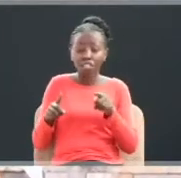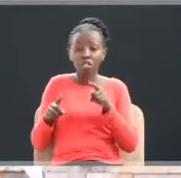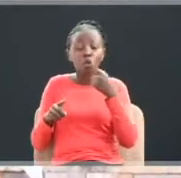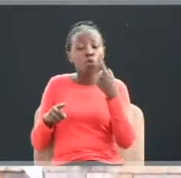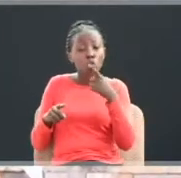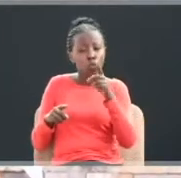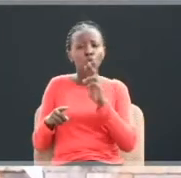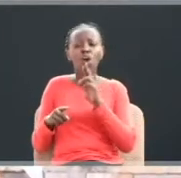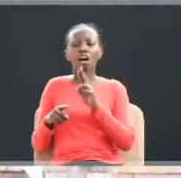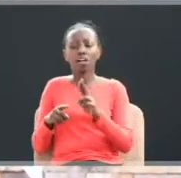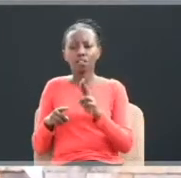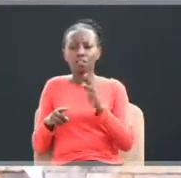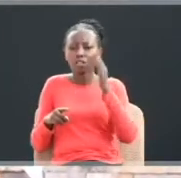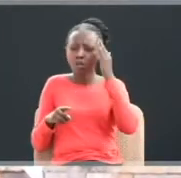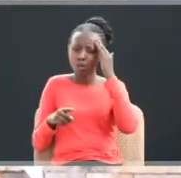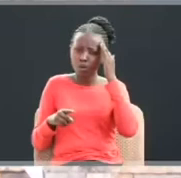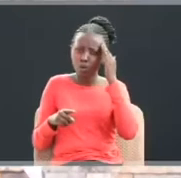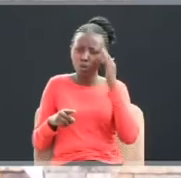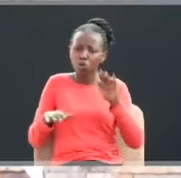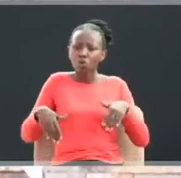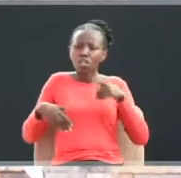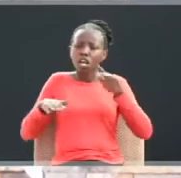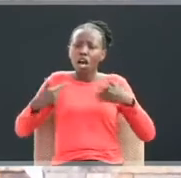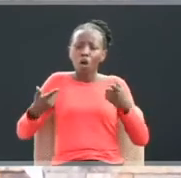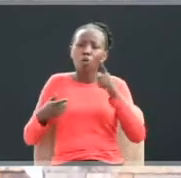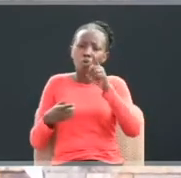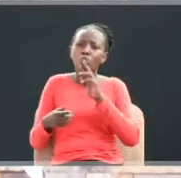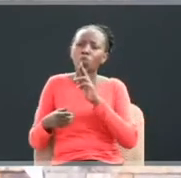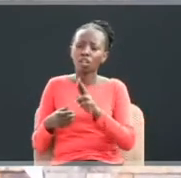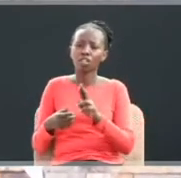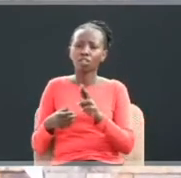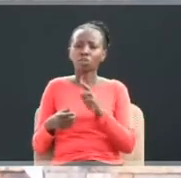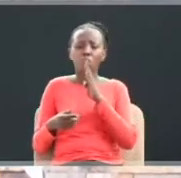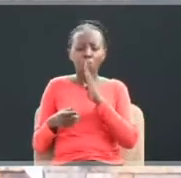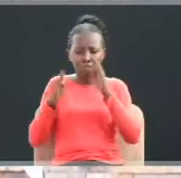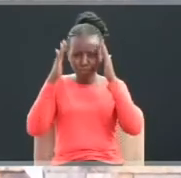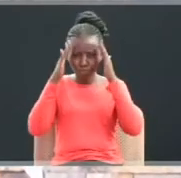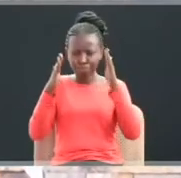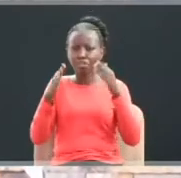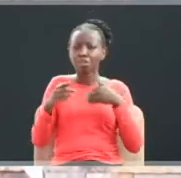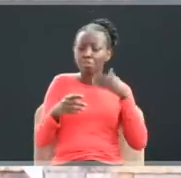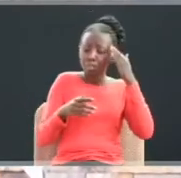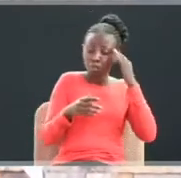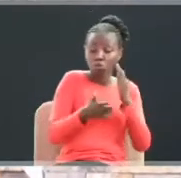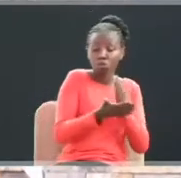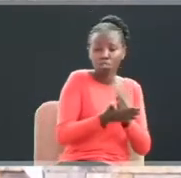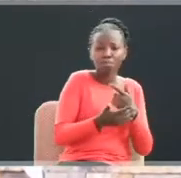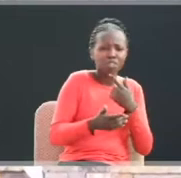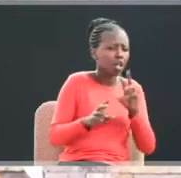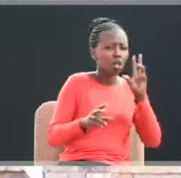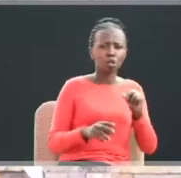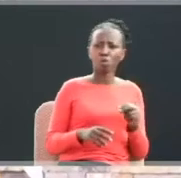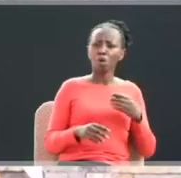Lord. Knowing how you are. Be sober. You know, I know some of us say, no,